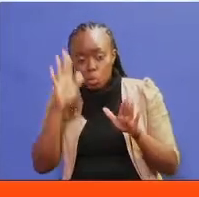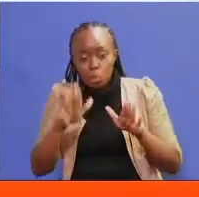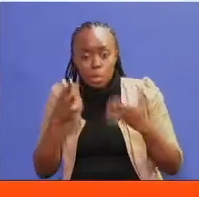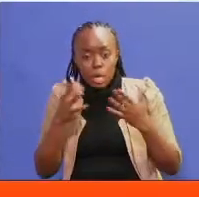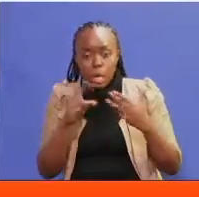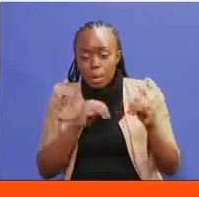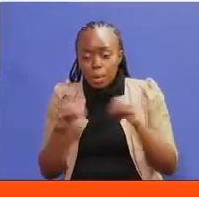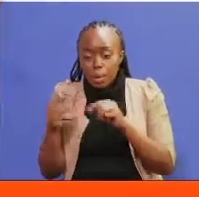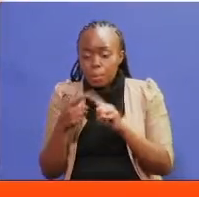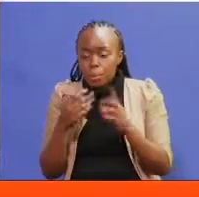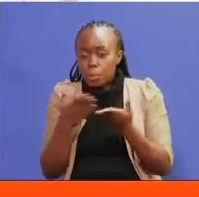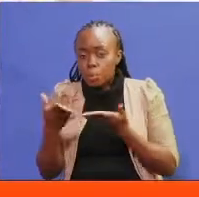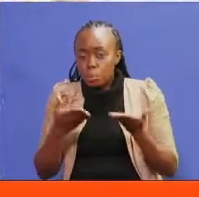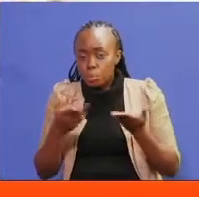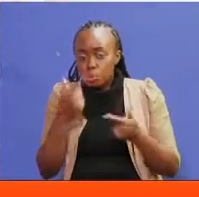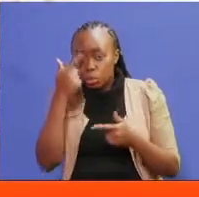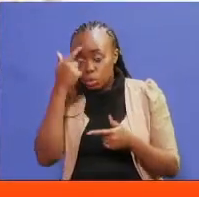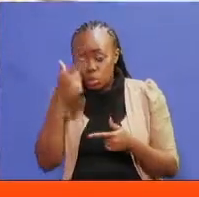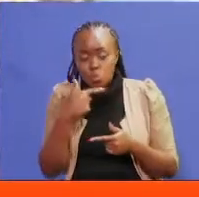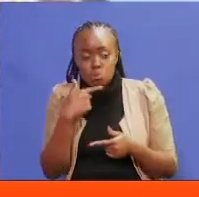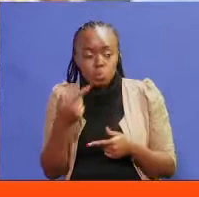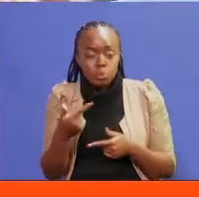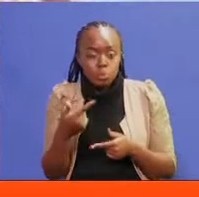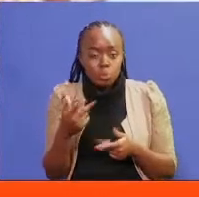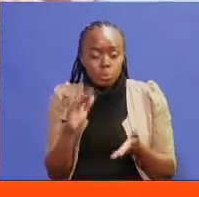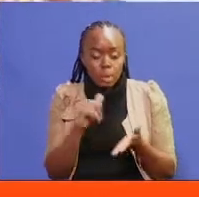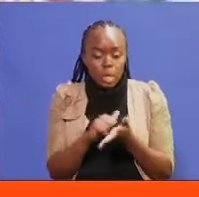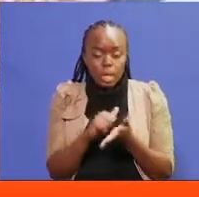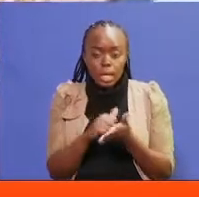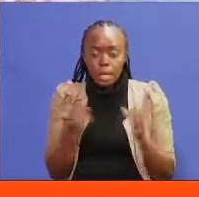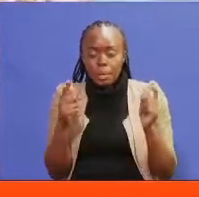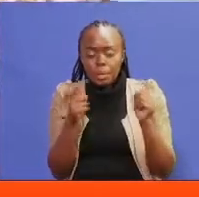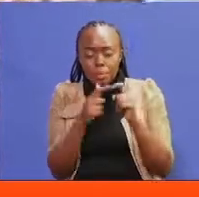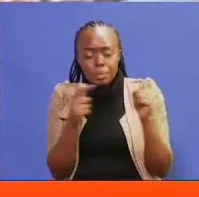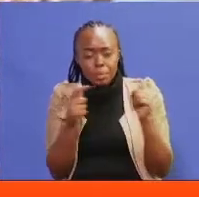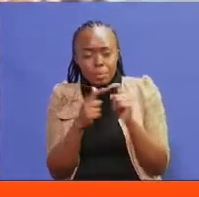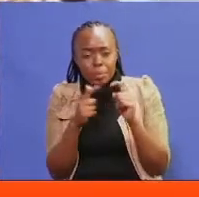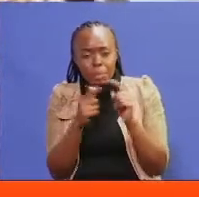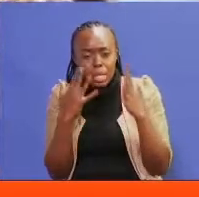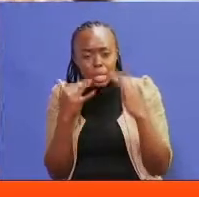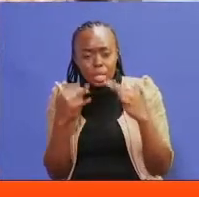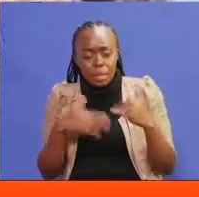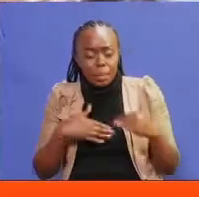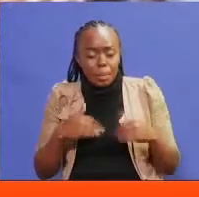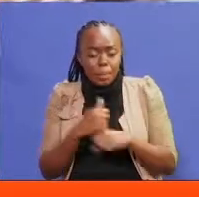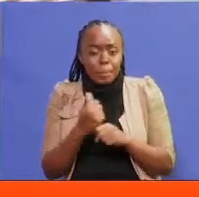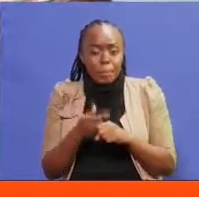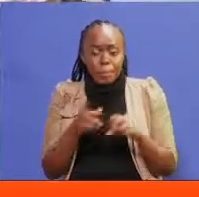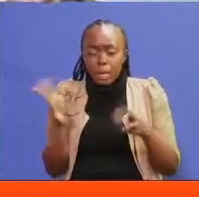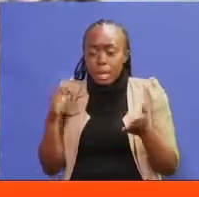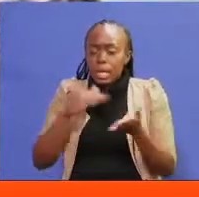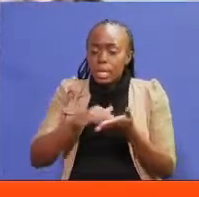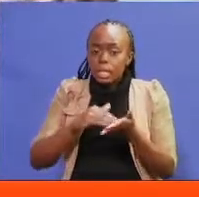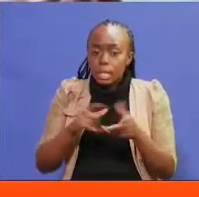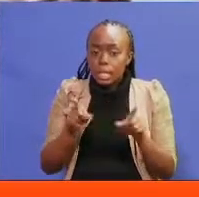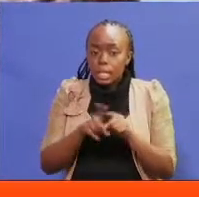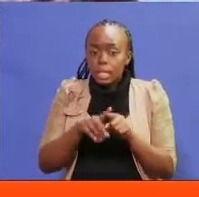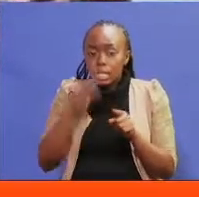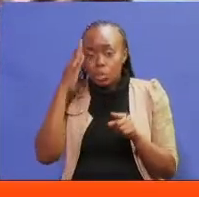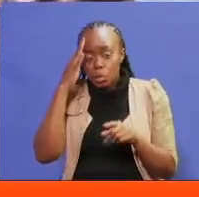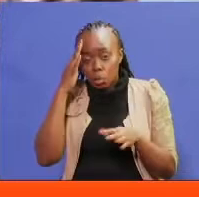wapi. Kwa hivyo hiyo shungu sasa ndio nimefanya mimi nikuja hapa hata kama serikali nyingine